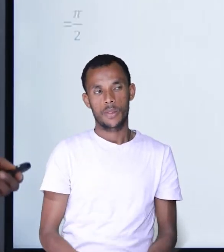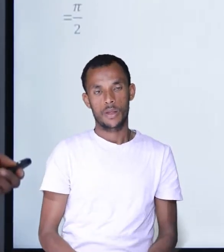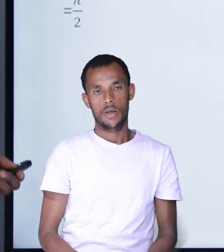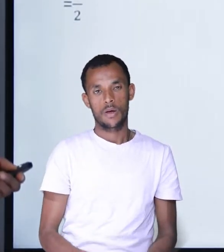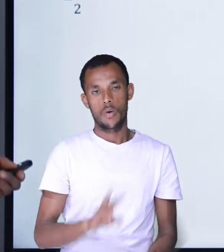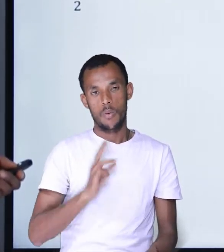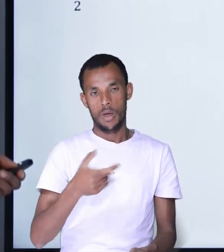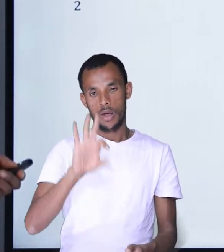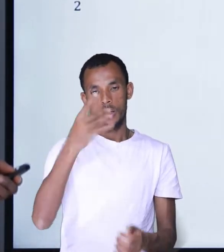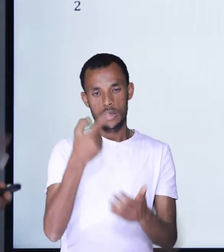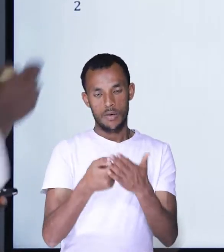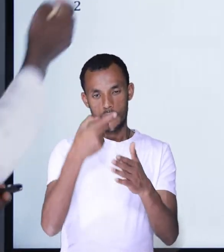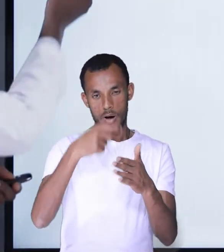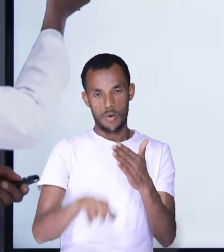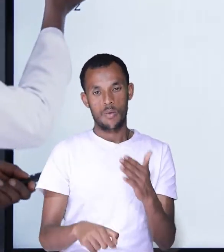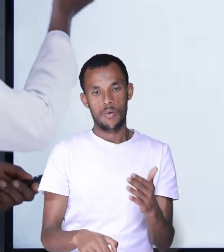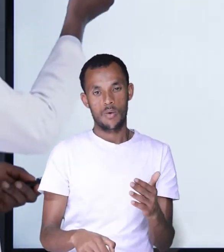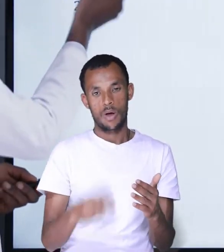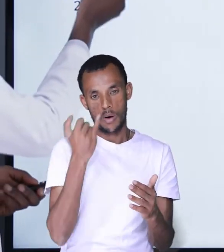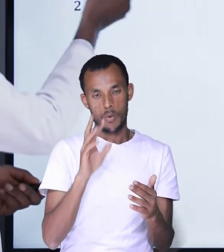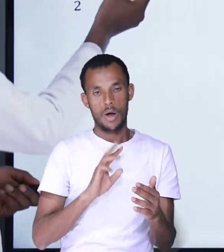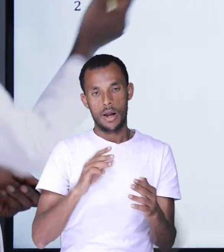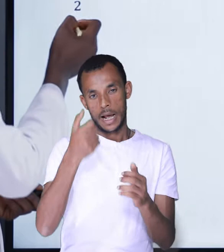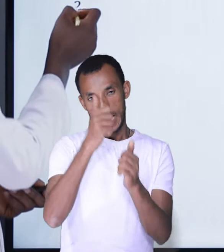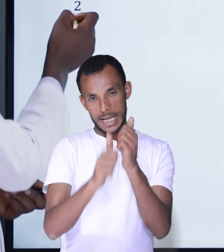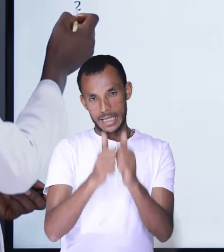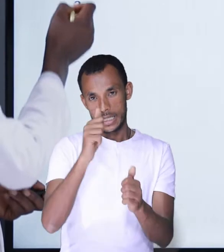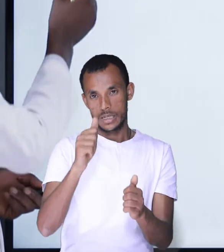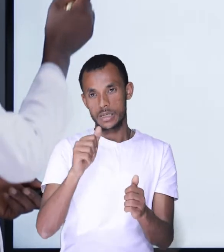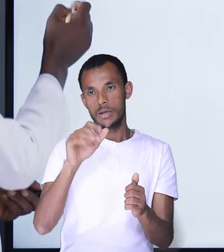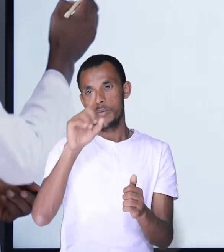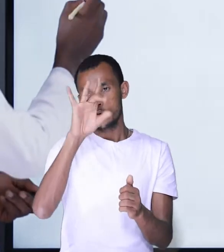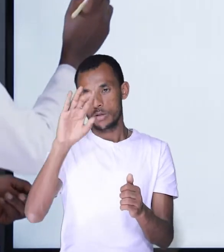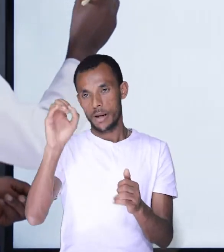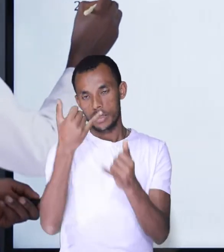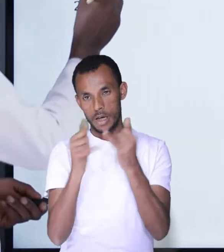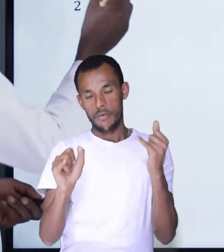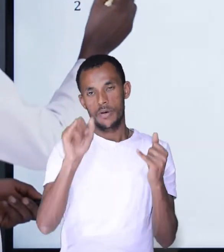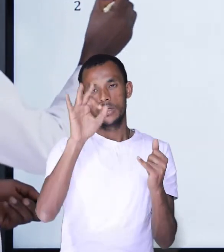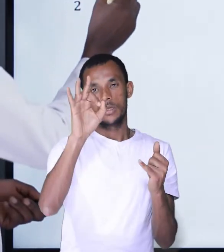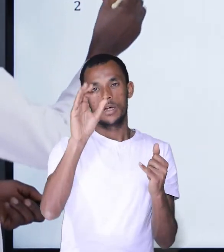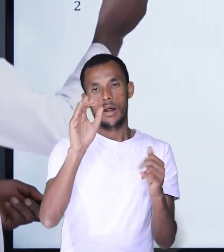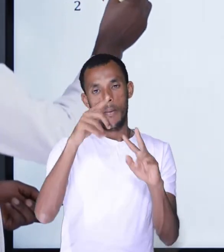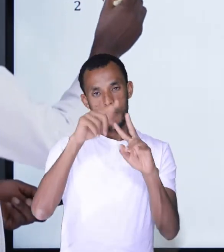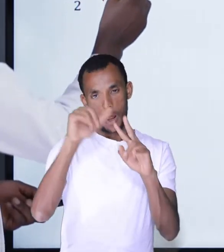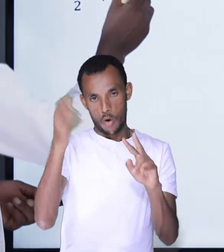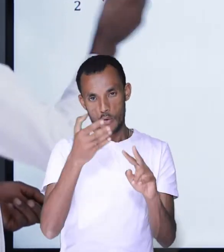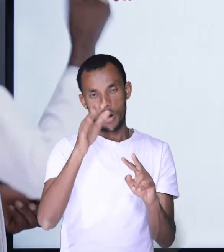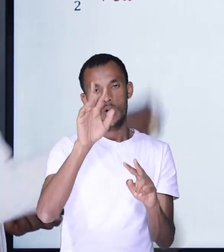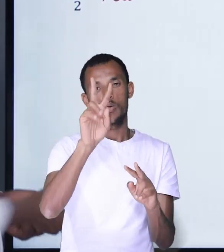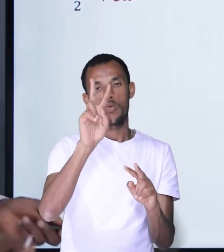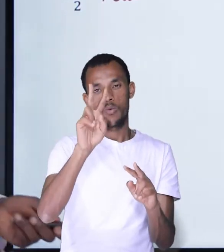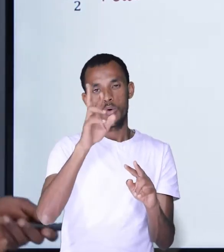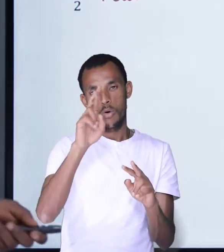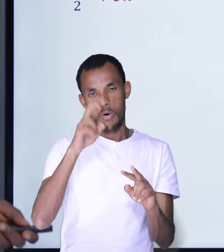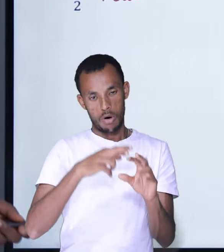So we will have this result. If we cancel this one, we'll get to that's pi over 2 rad, or it is